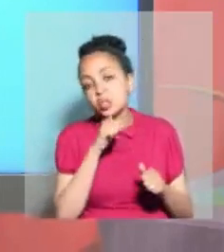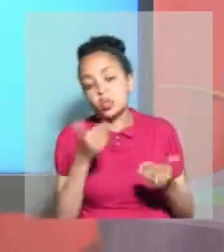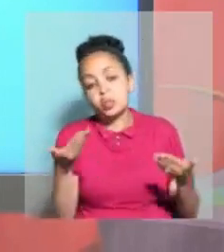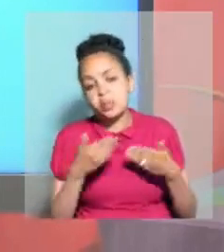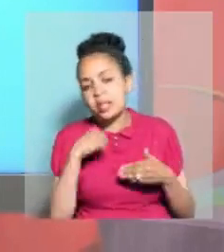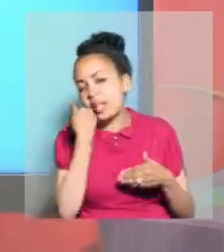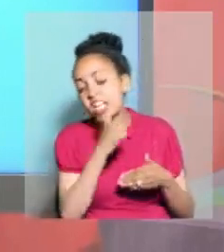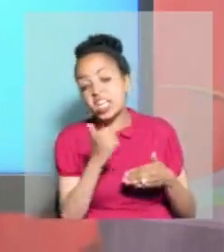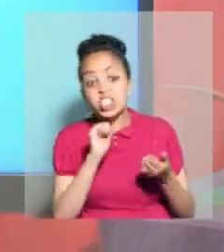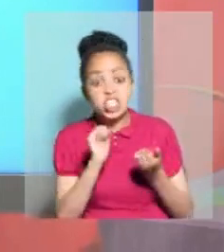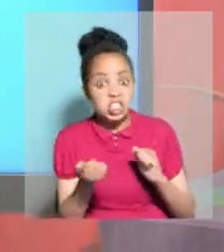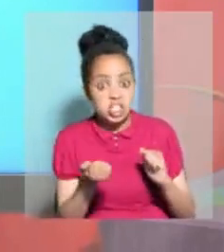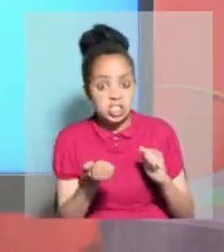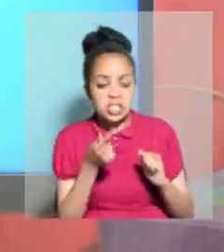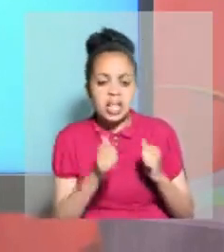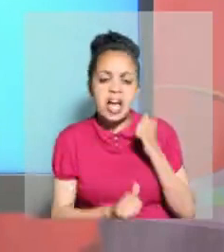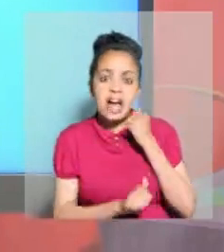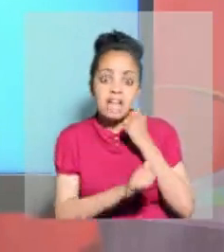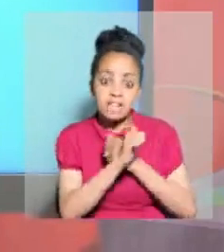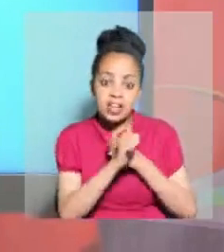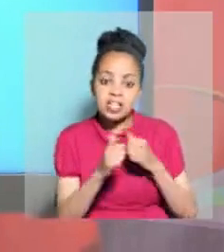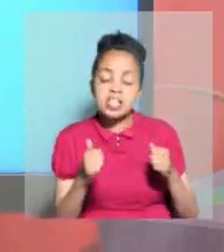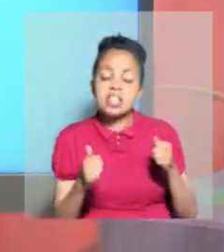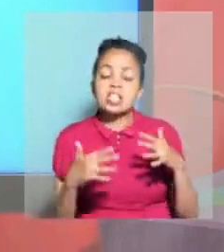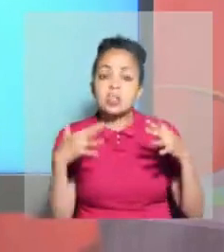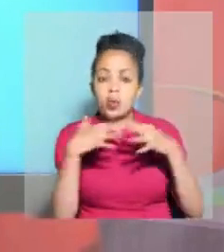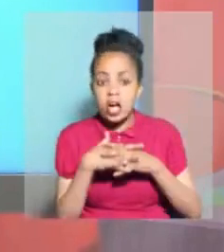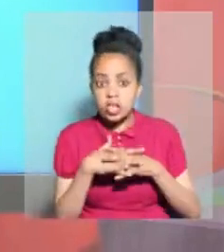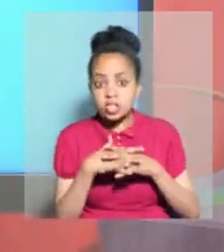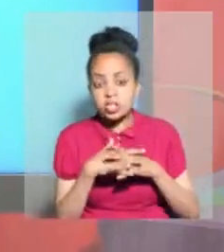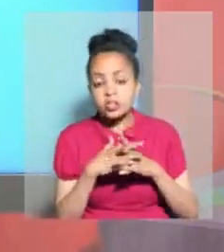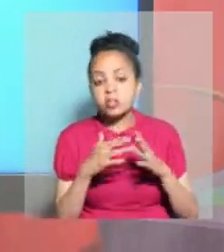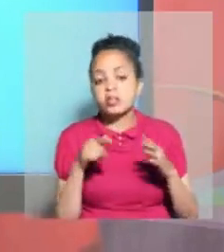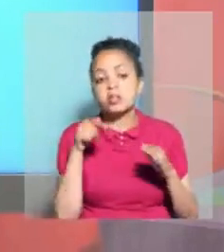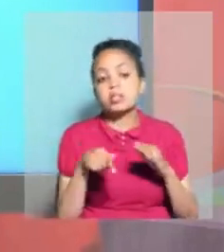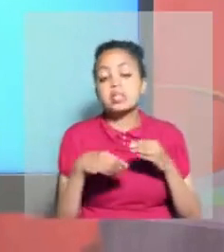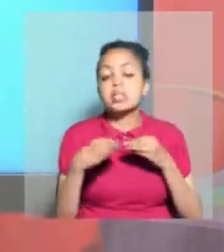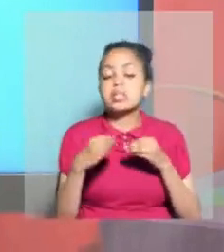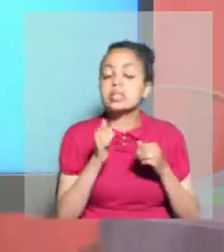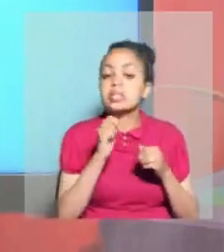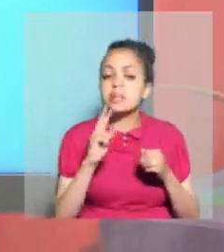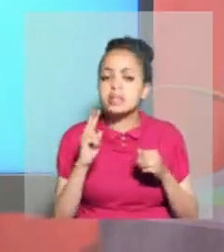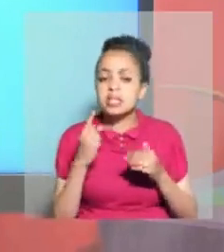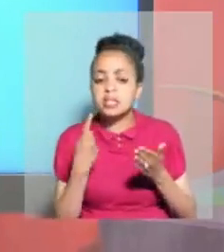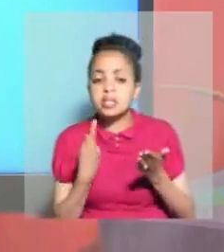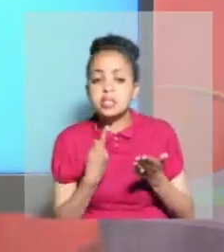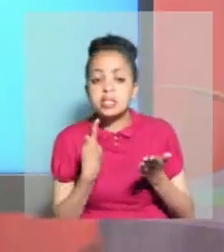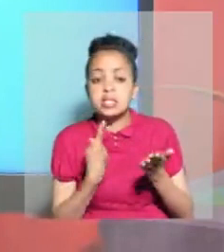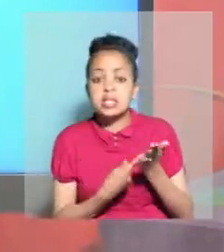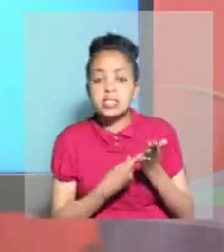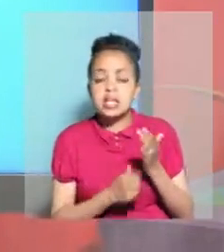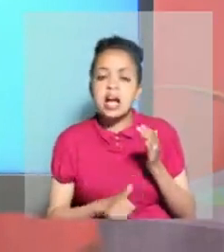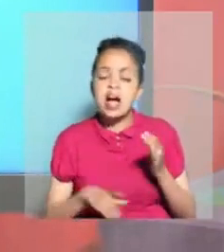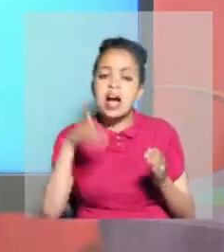change. They affect the rate of the reaction regardless of the concentration of substrate. So, this